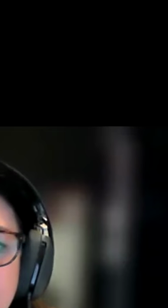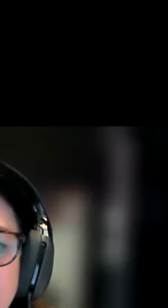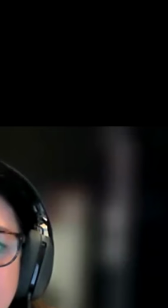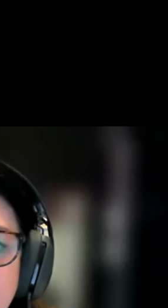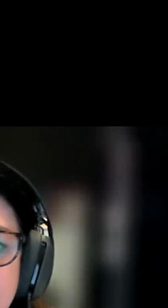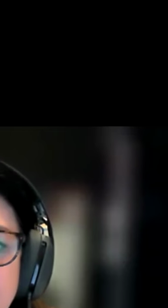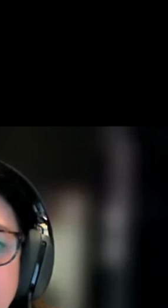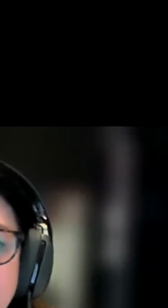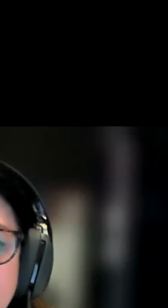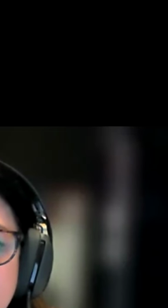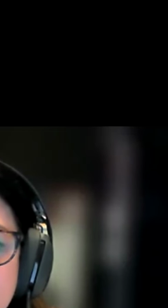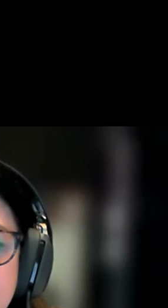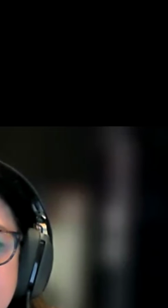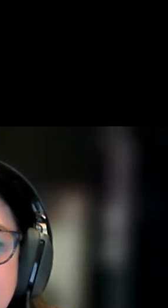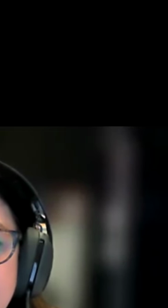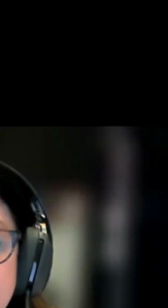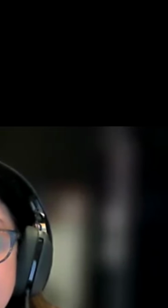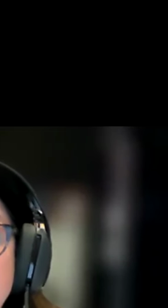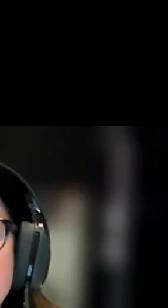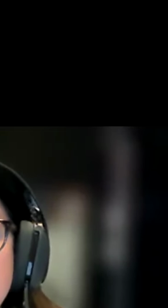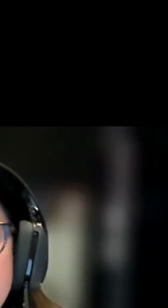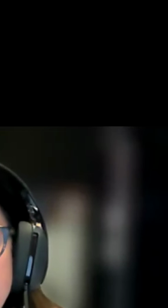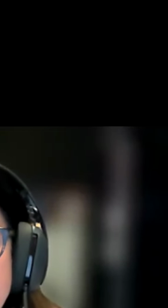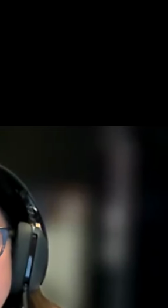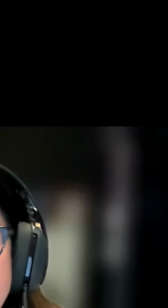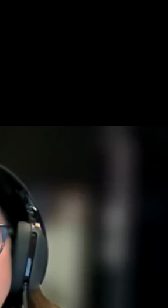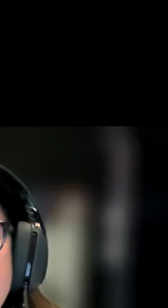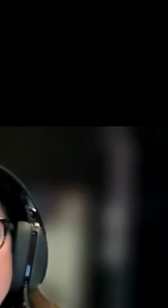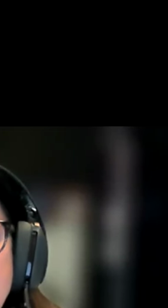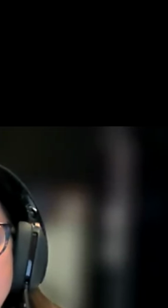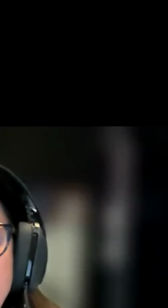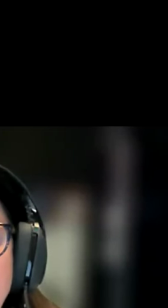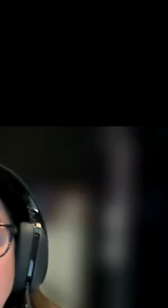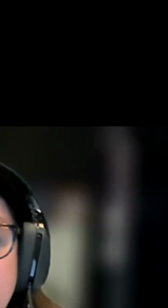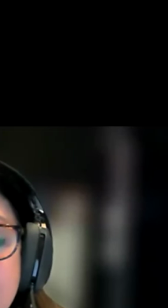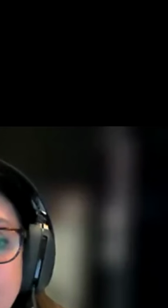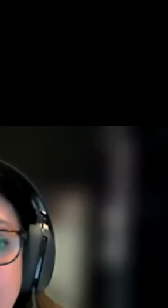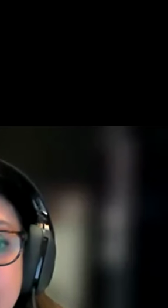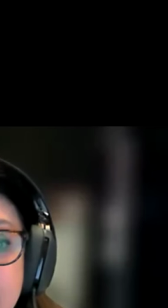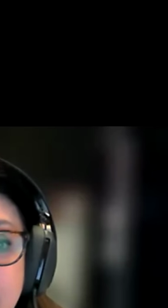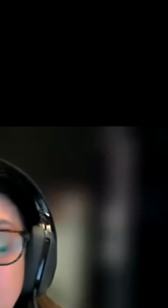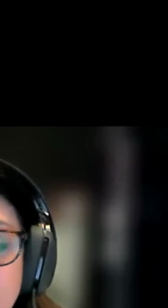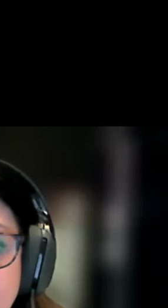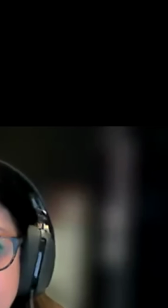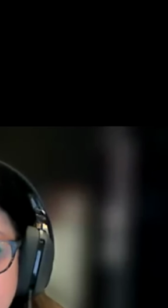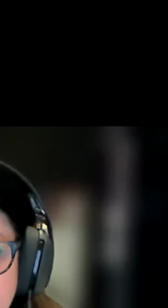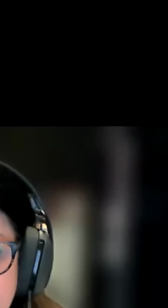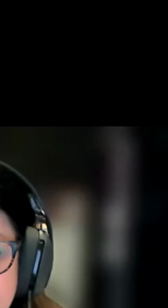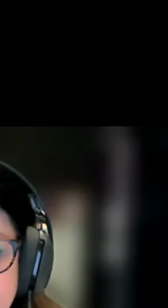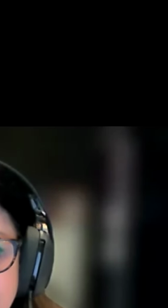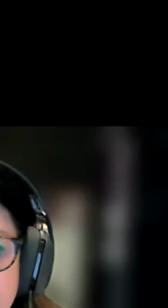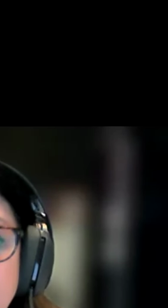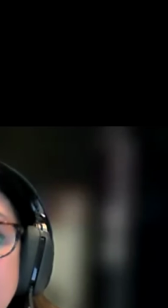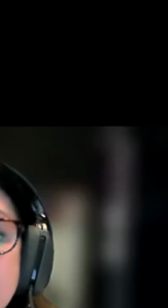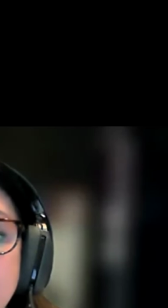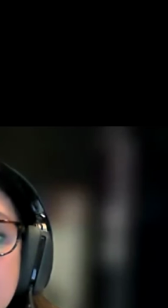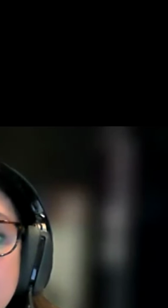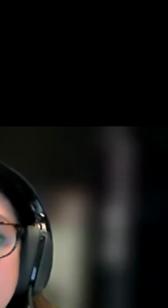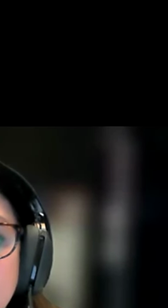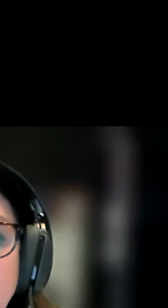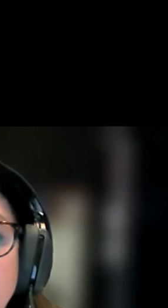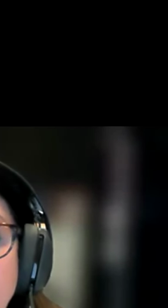how disasters and health emergencies disproportionately impact people with disabilities and older adults, as well as